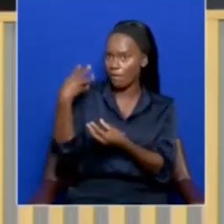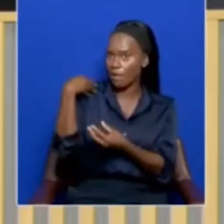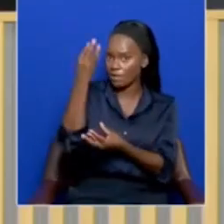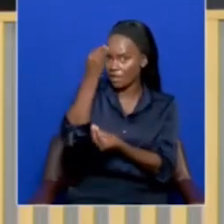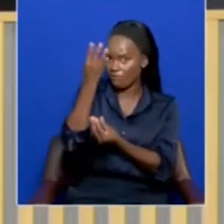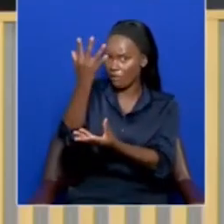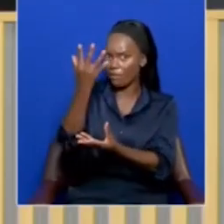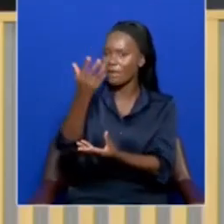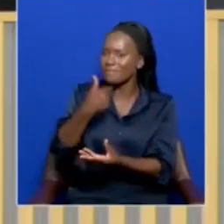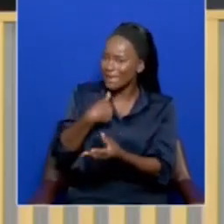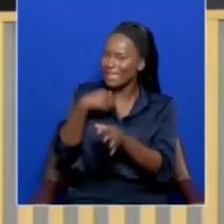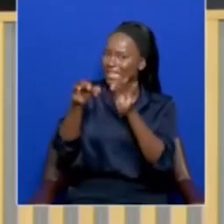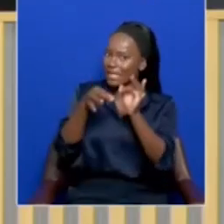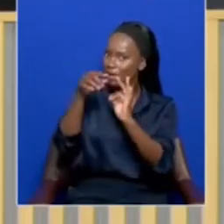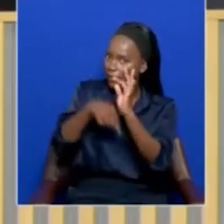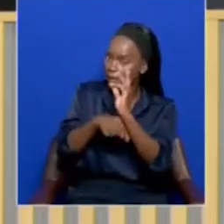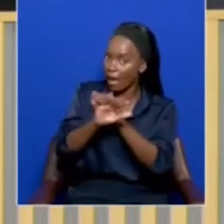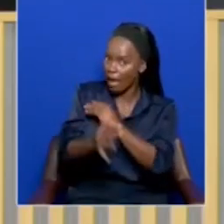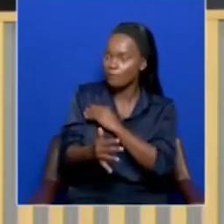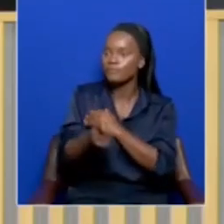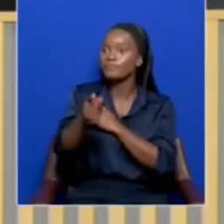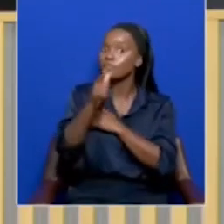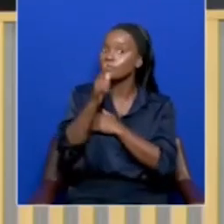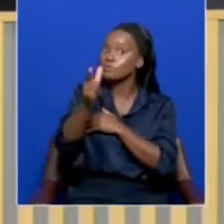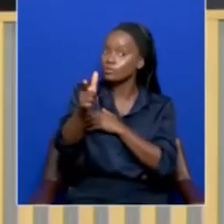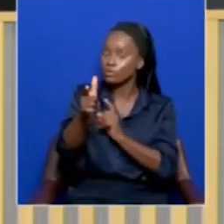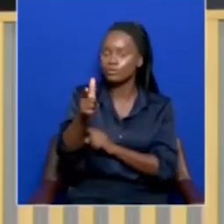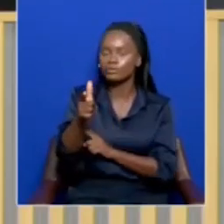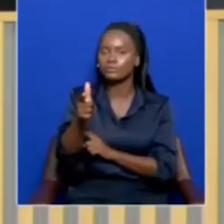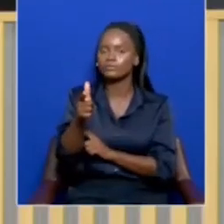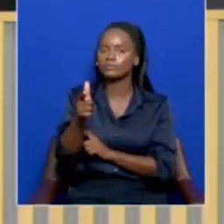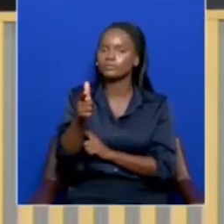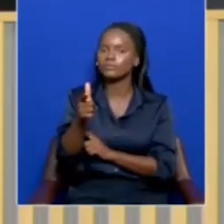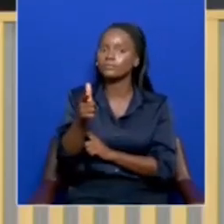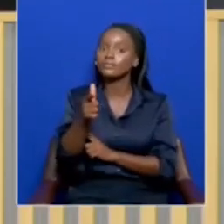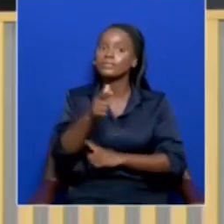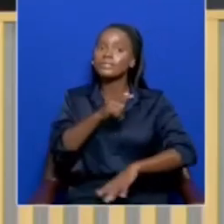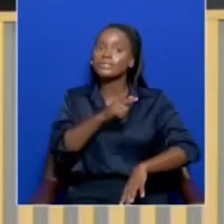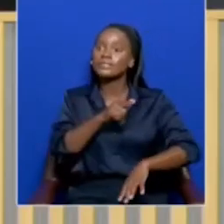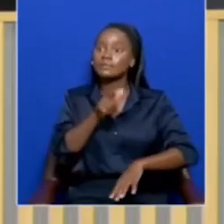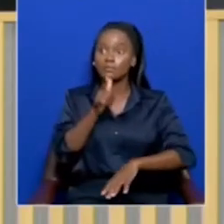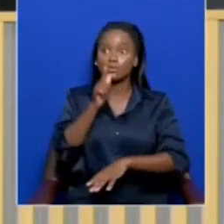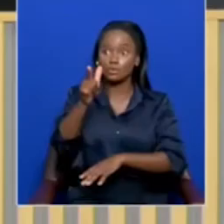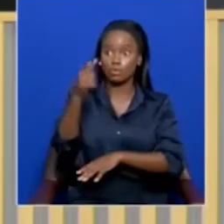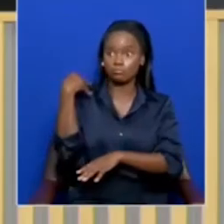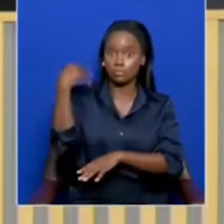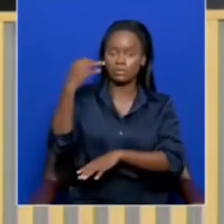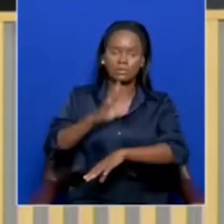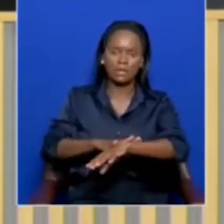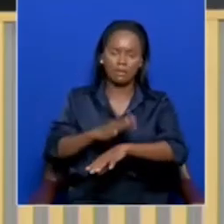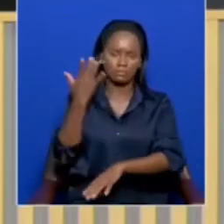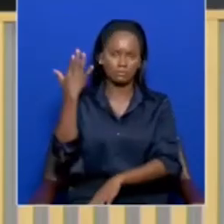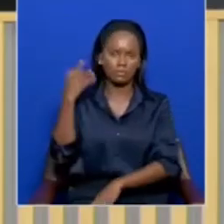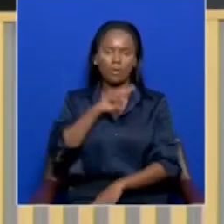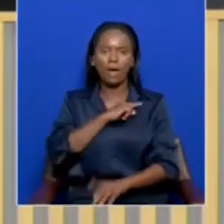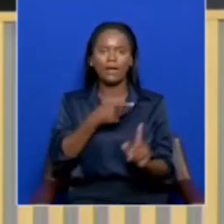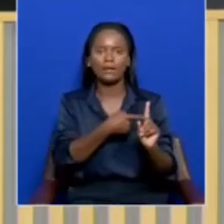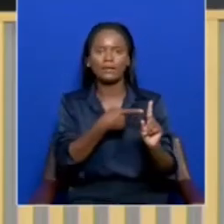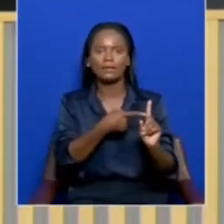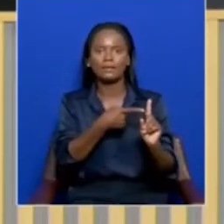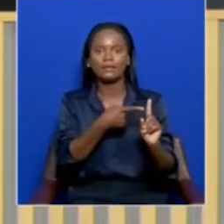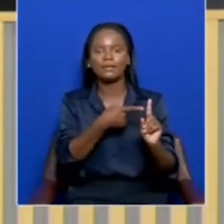that I told him that at the time, because Sindiso Makaka was killed or was shot in